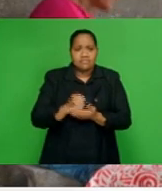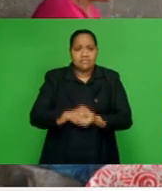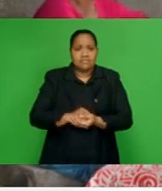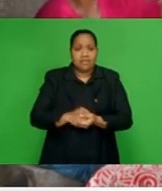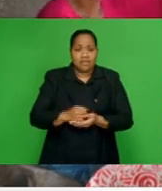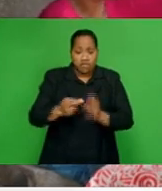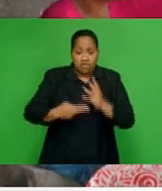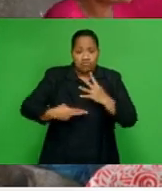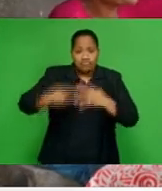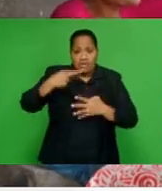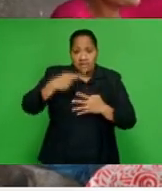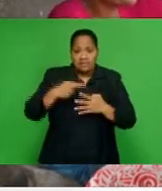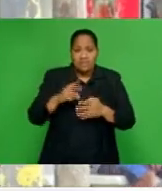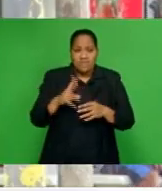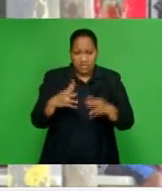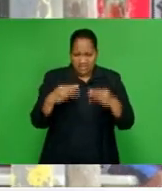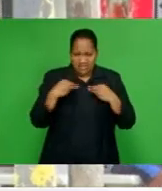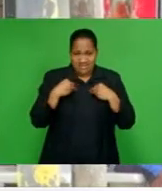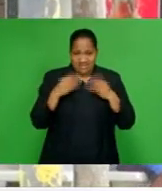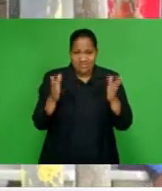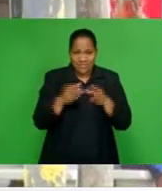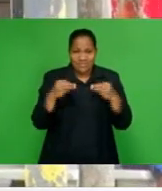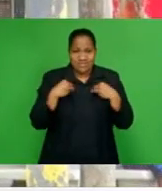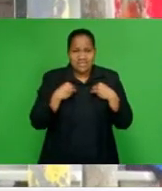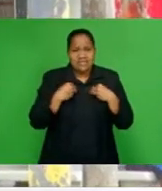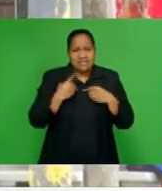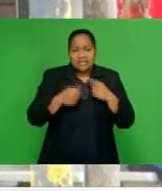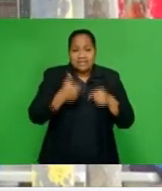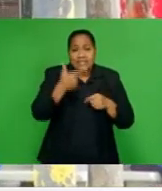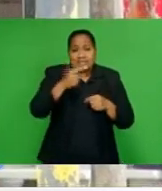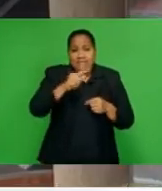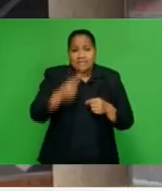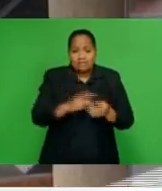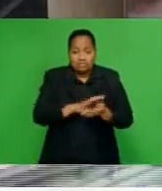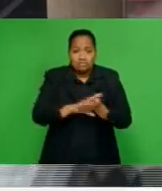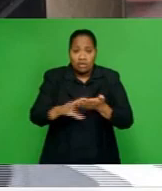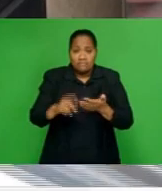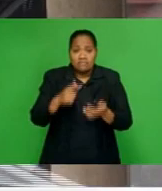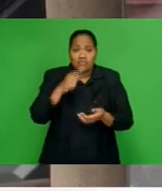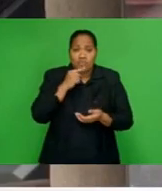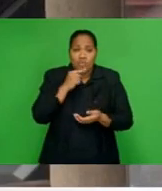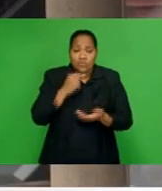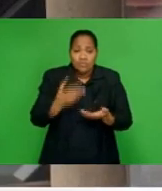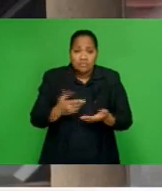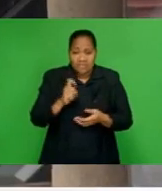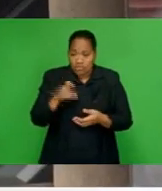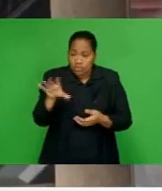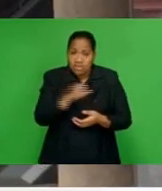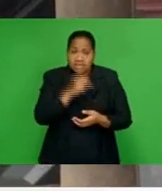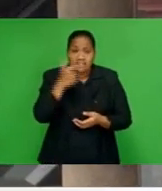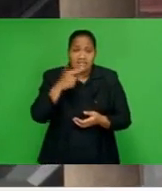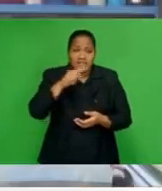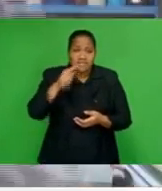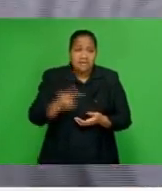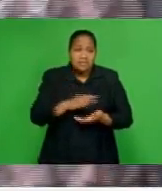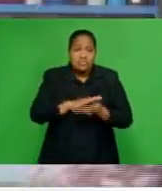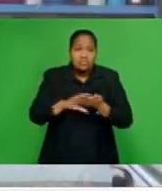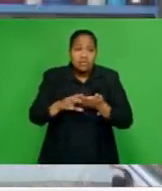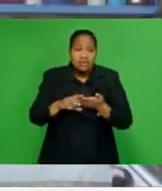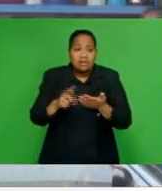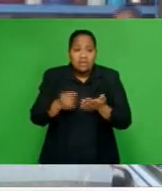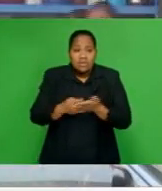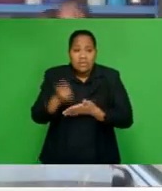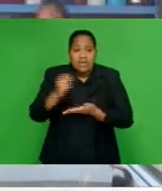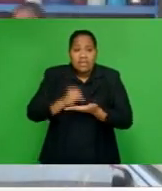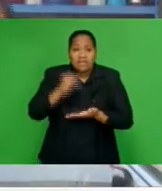MSME, 0.5%, so which is on a $7,000 loan. And if you take a $7,000 loan, all you pay in interest